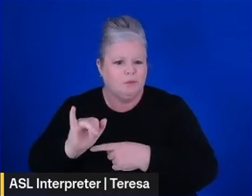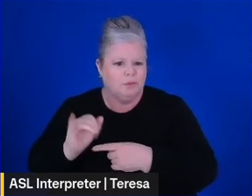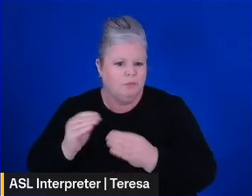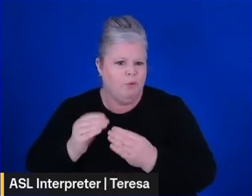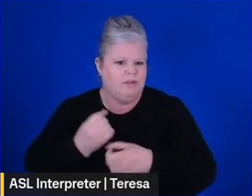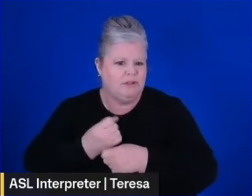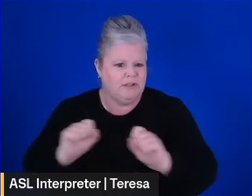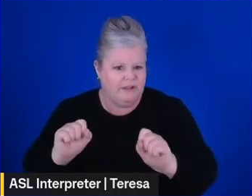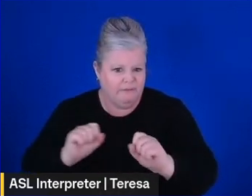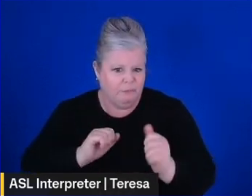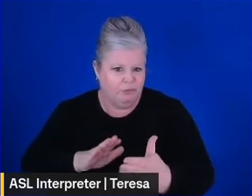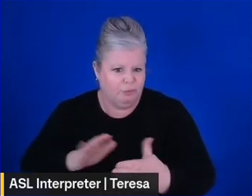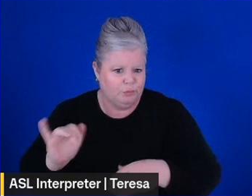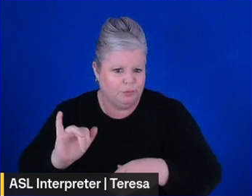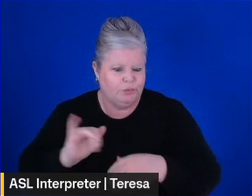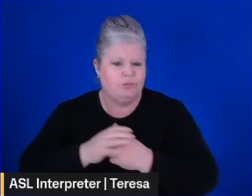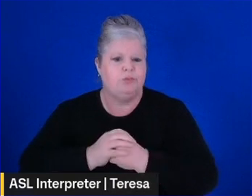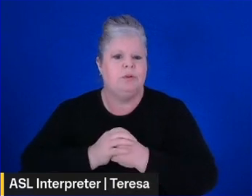Here,